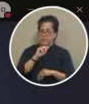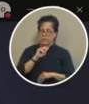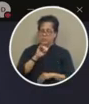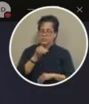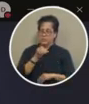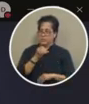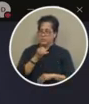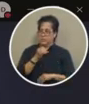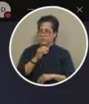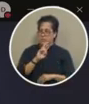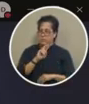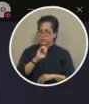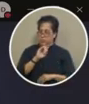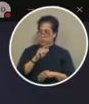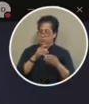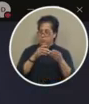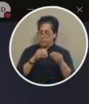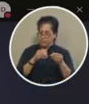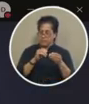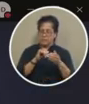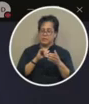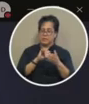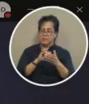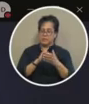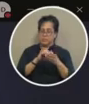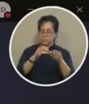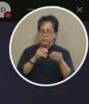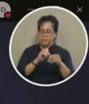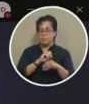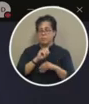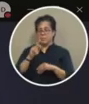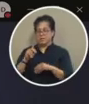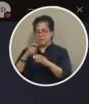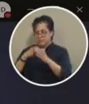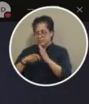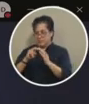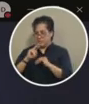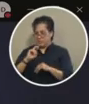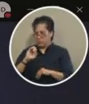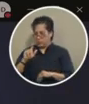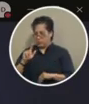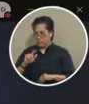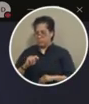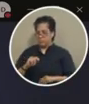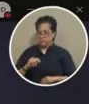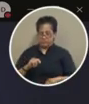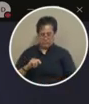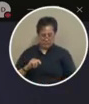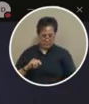Real Properties. This would put the property back on the tax roll.